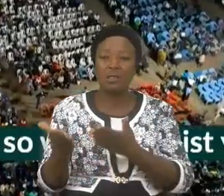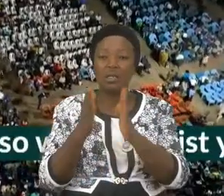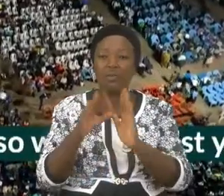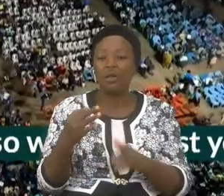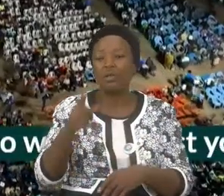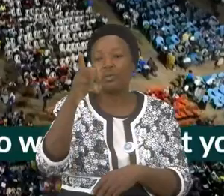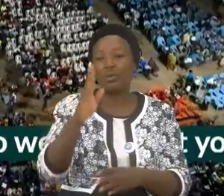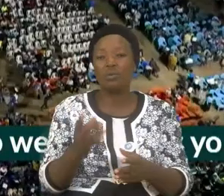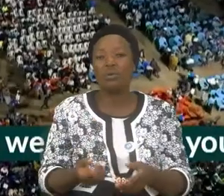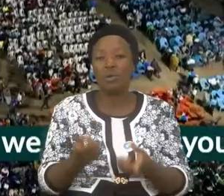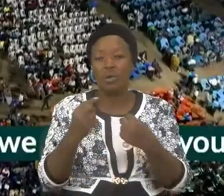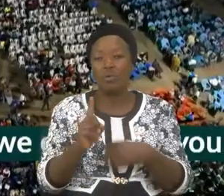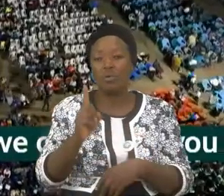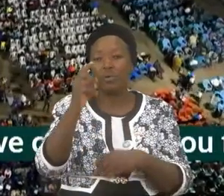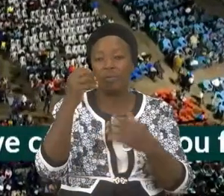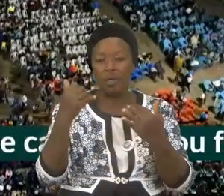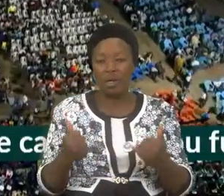feet.